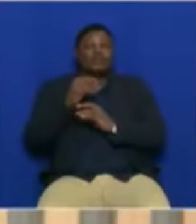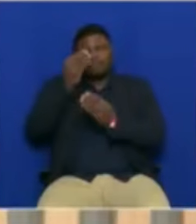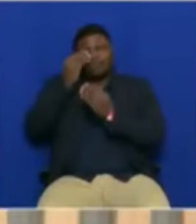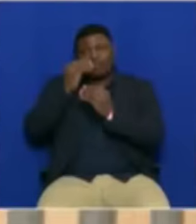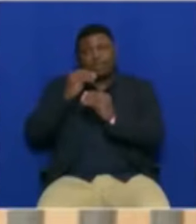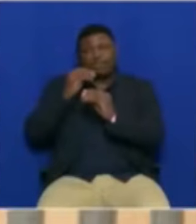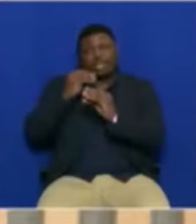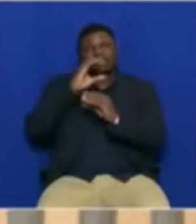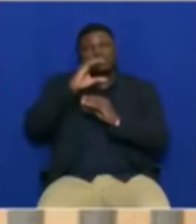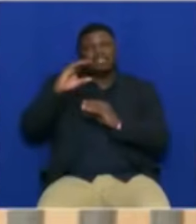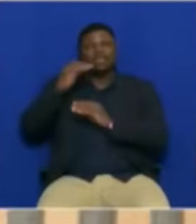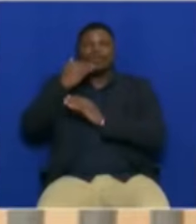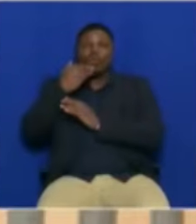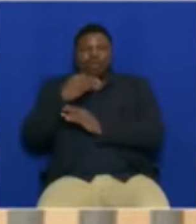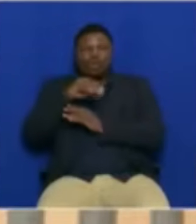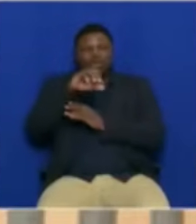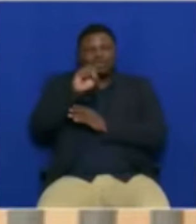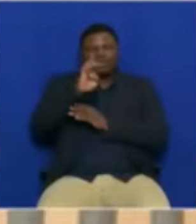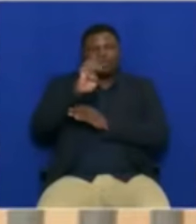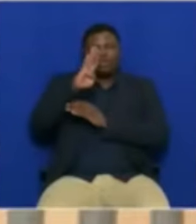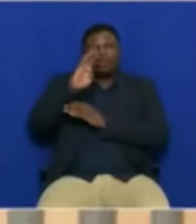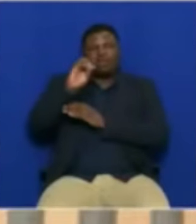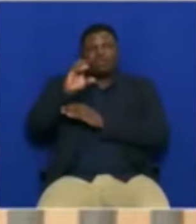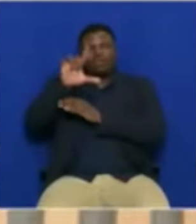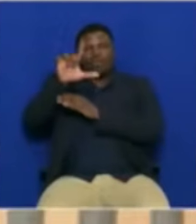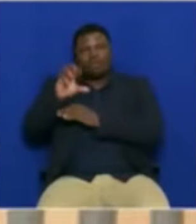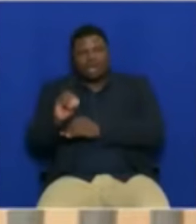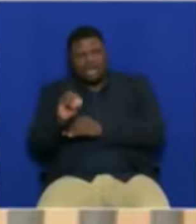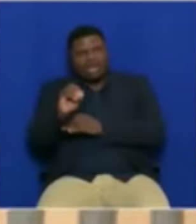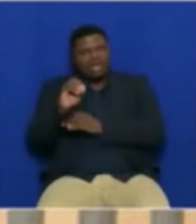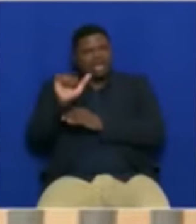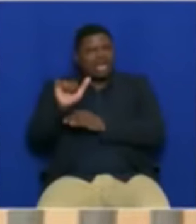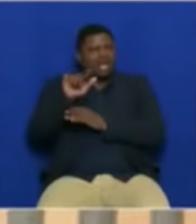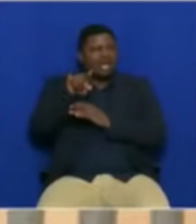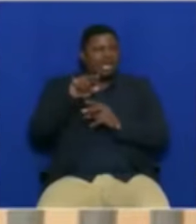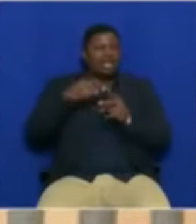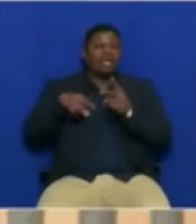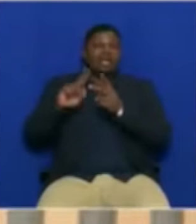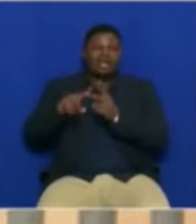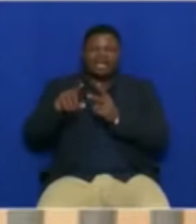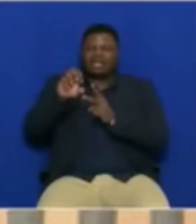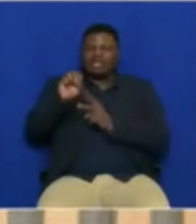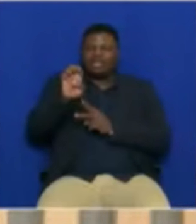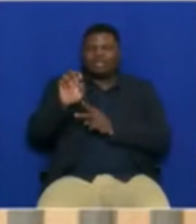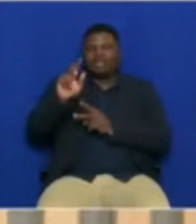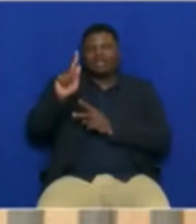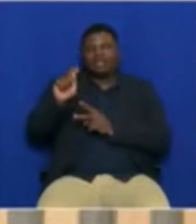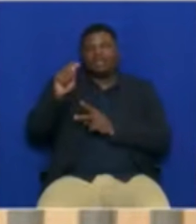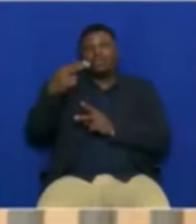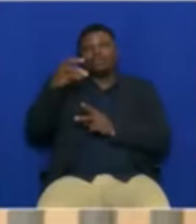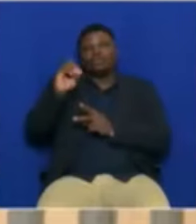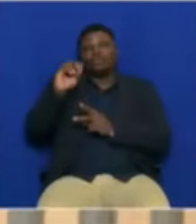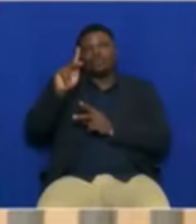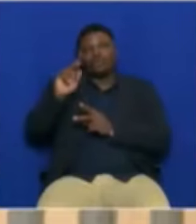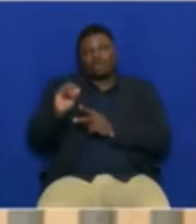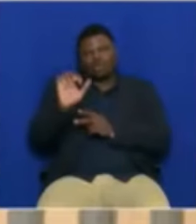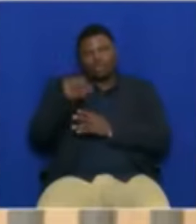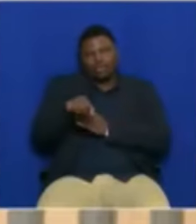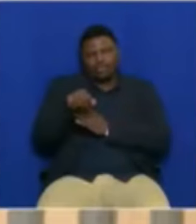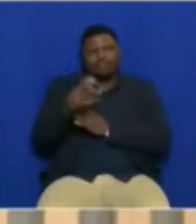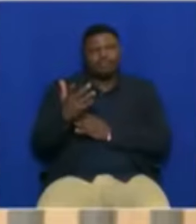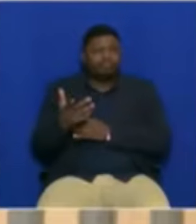Litoko. Subject line is charges laid by NCC. And Mr. Nkabinde writes as follows.